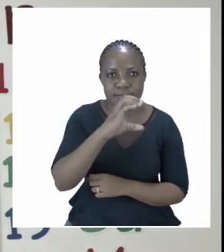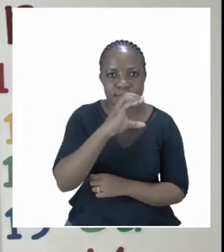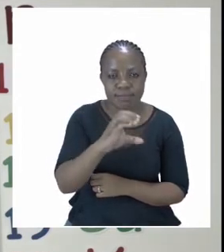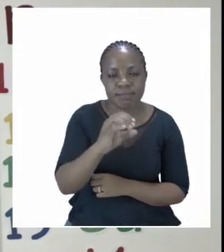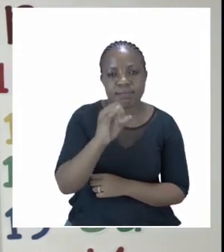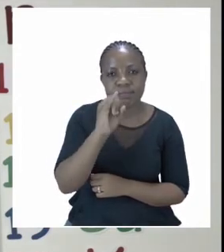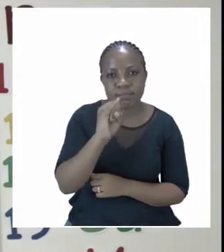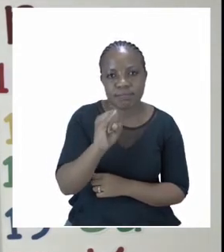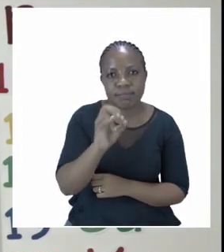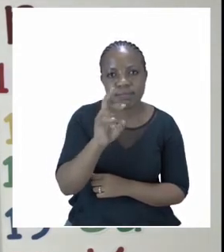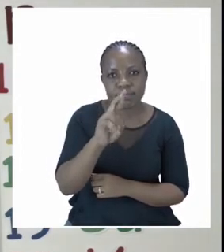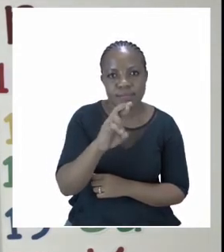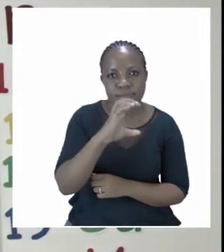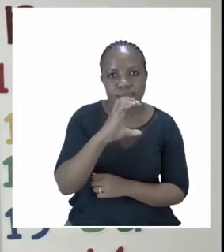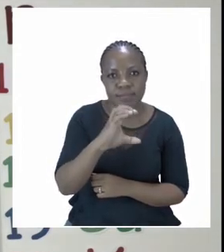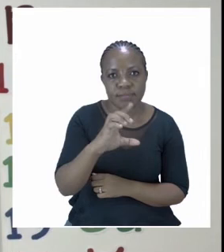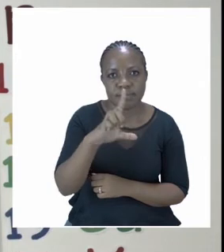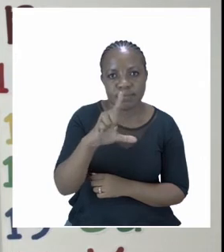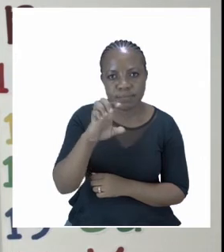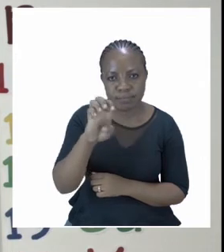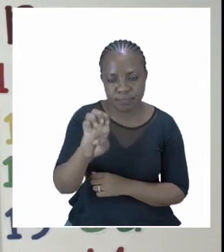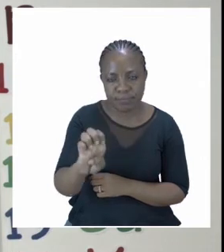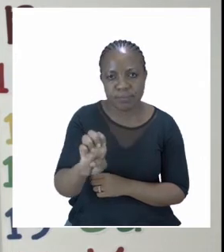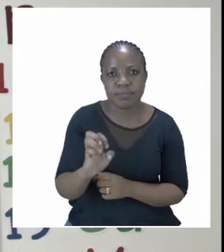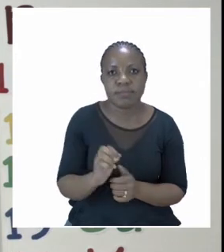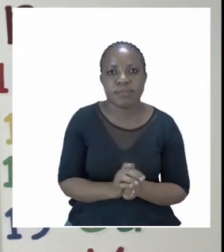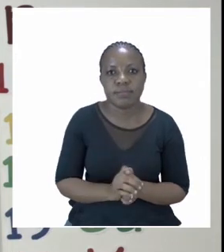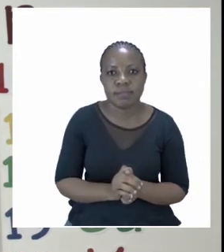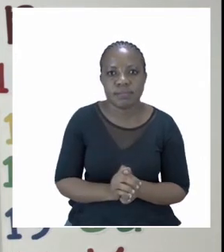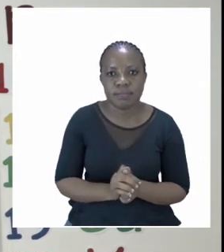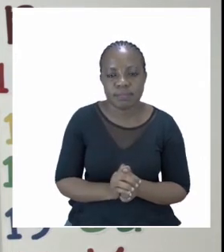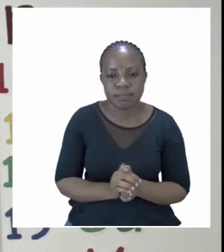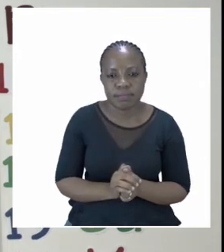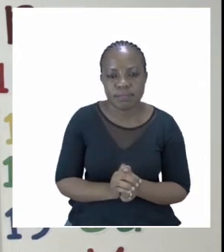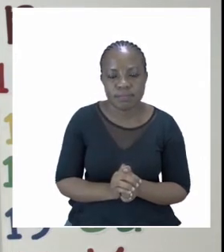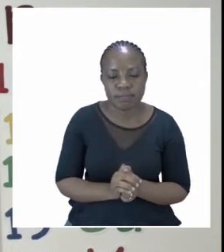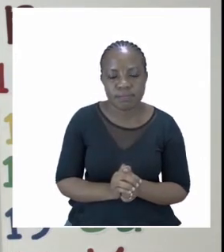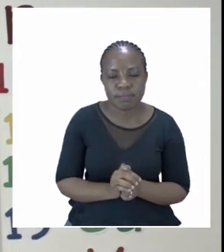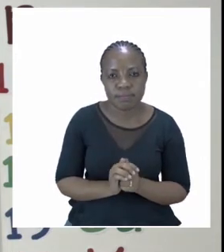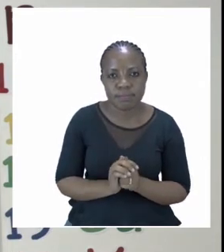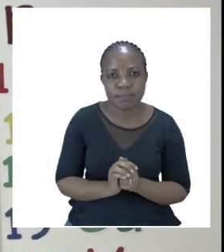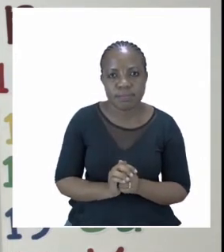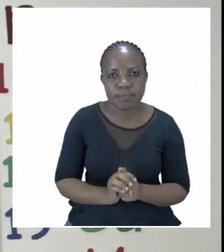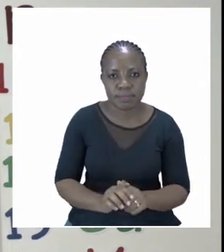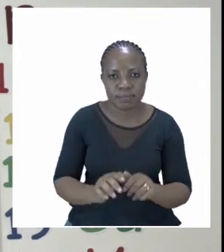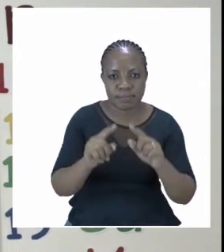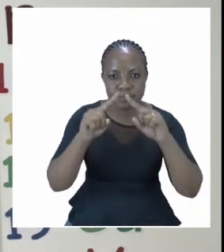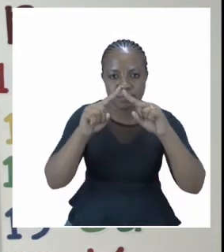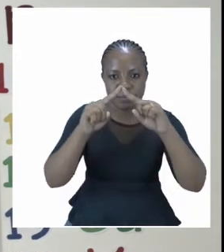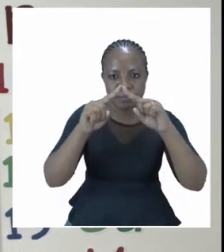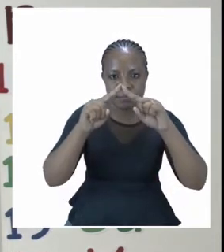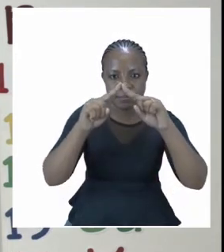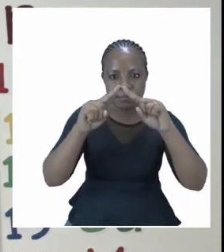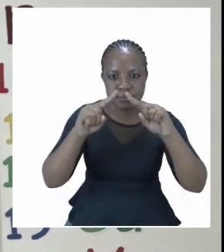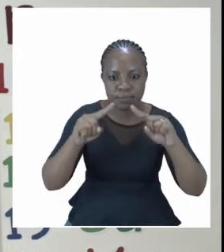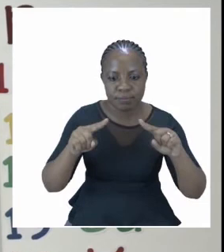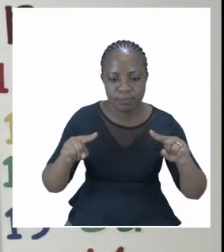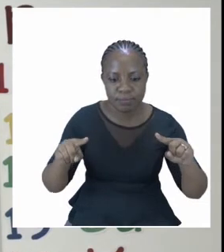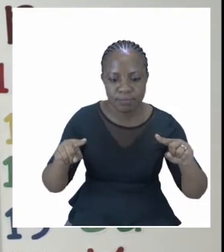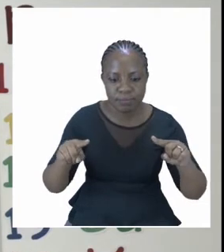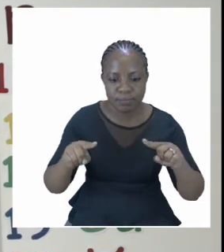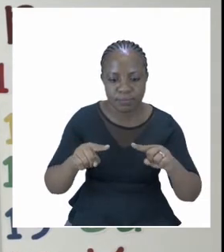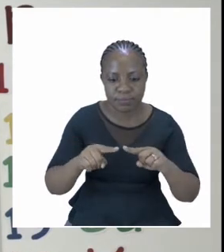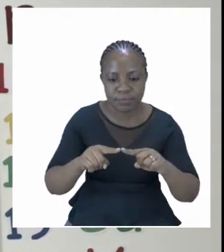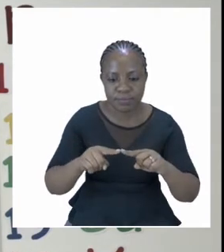Circle. Very good. The next shape that we can see that is pointy is